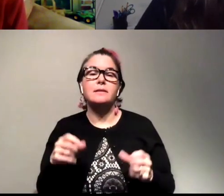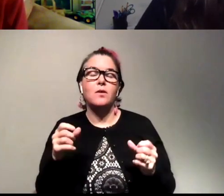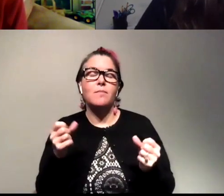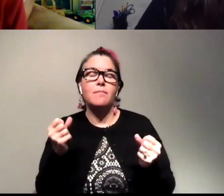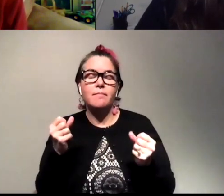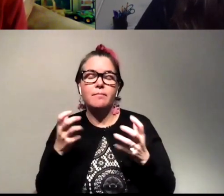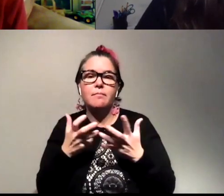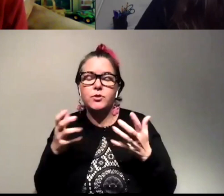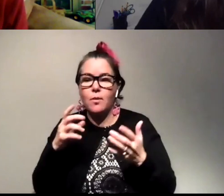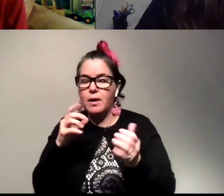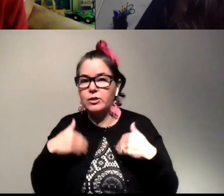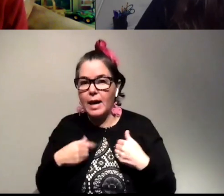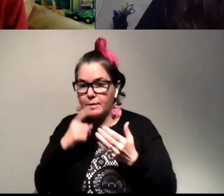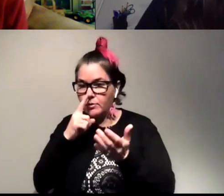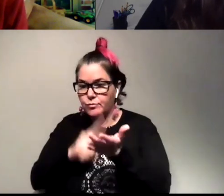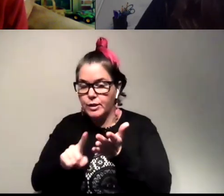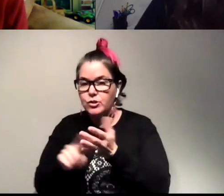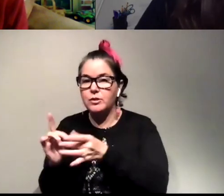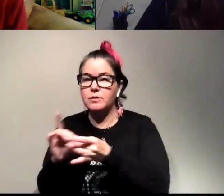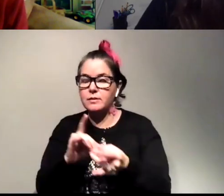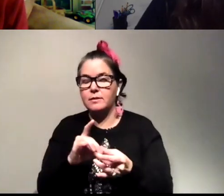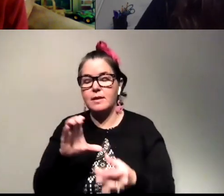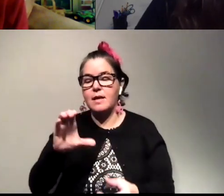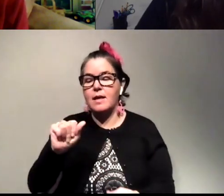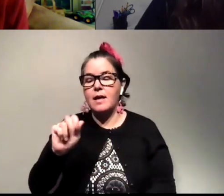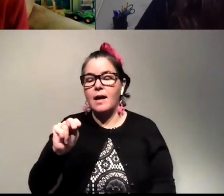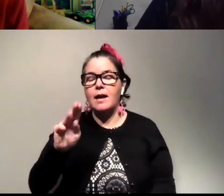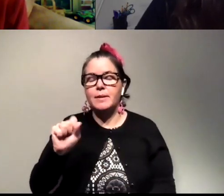has been done with cannabis and cannabinoids,